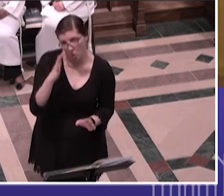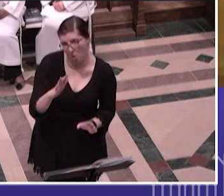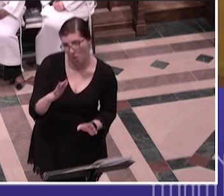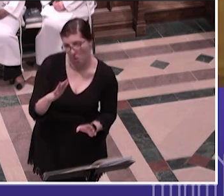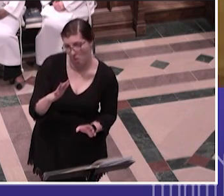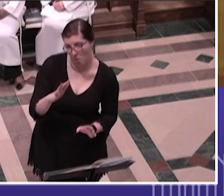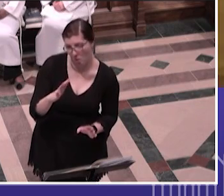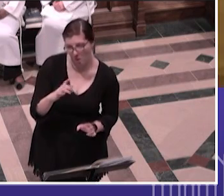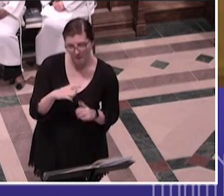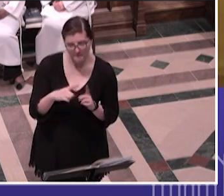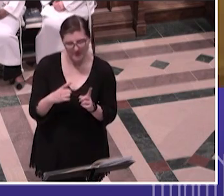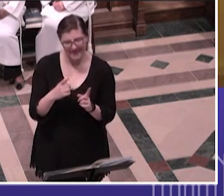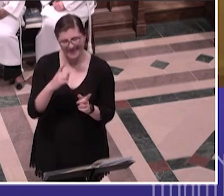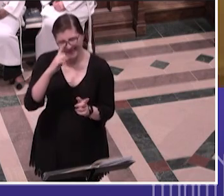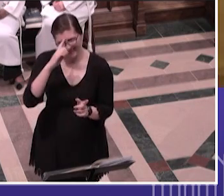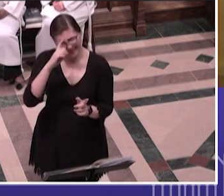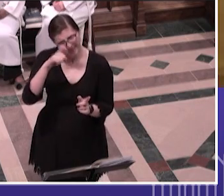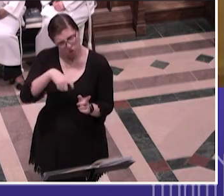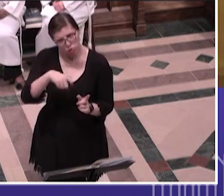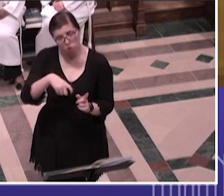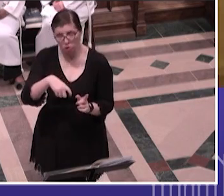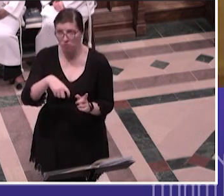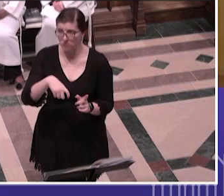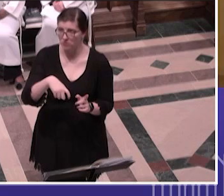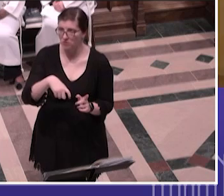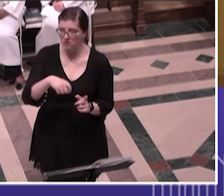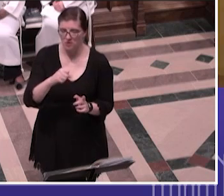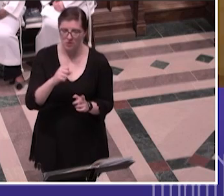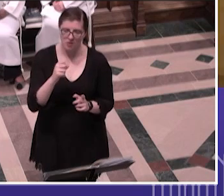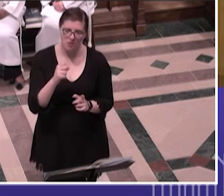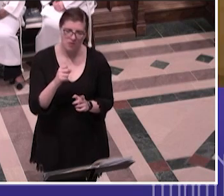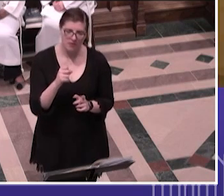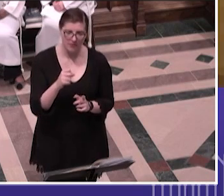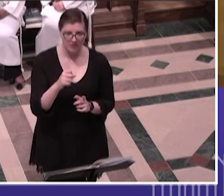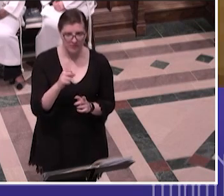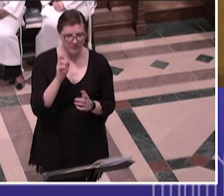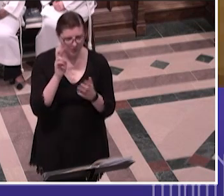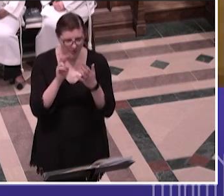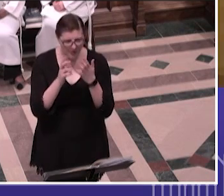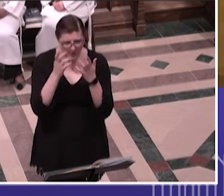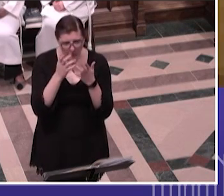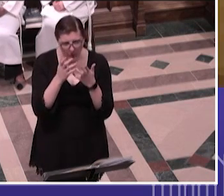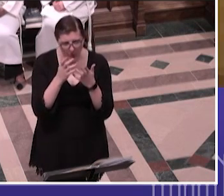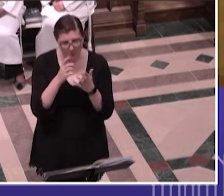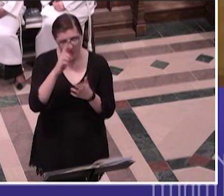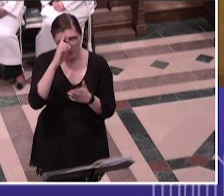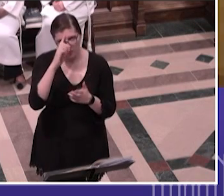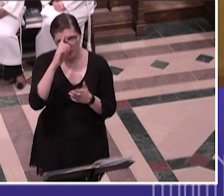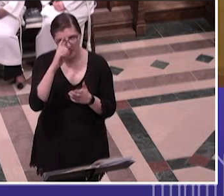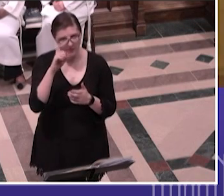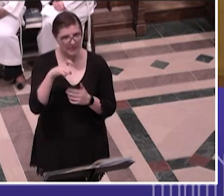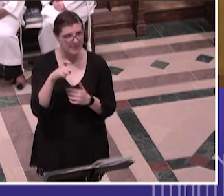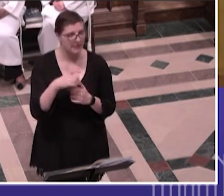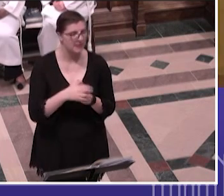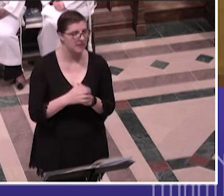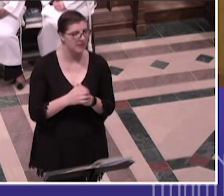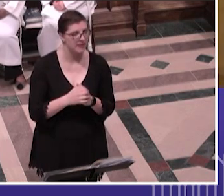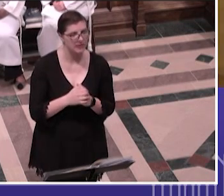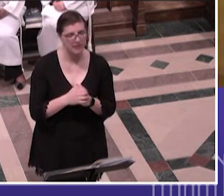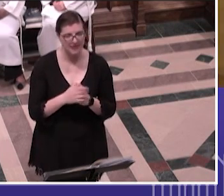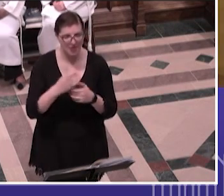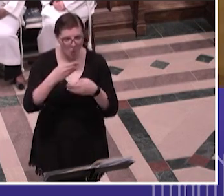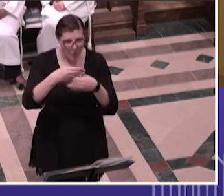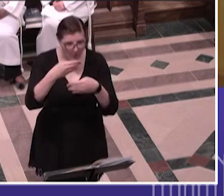through a glass dimly, they think that they need cataract surgery or new windows. They are enthusiastic